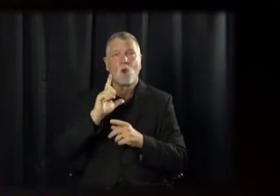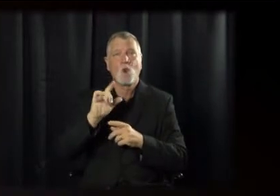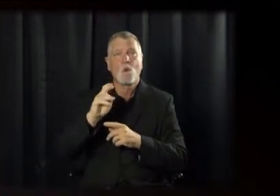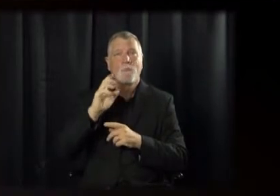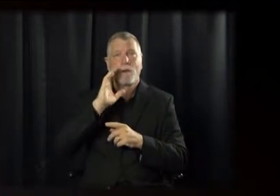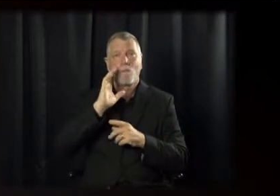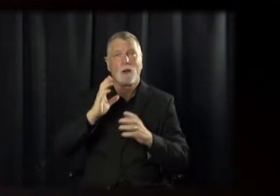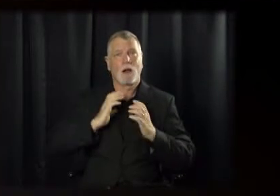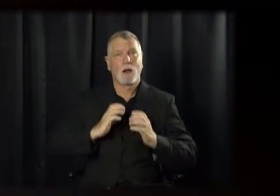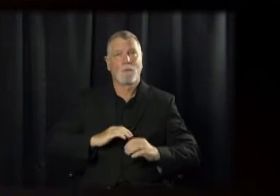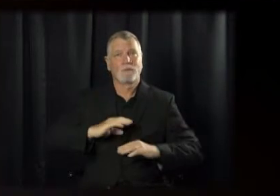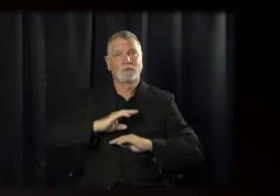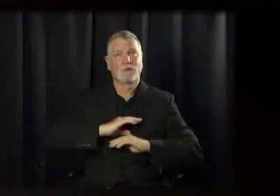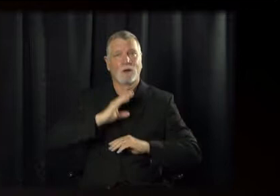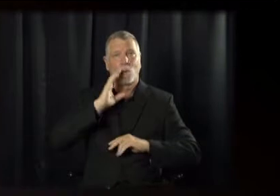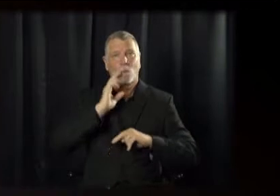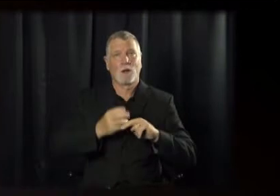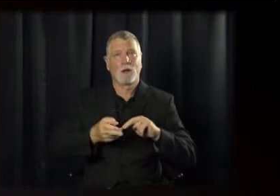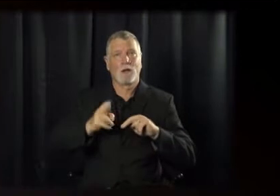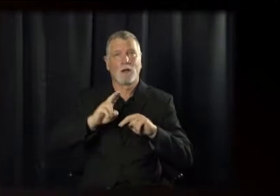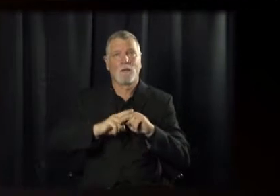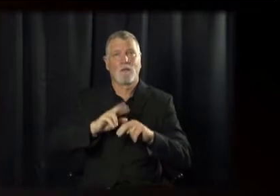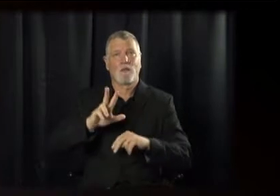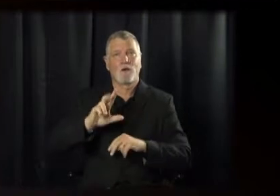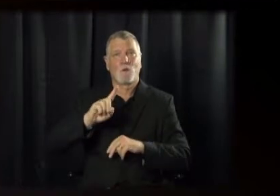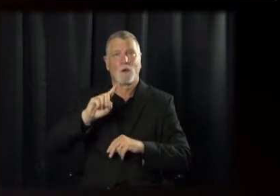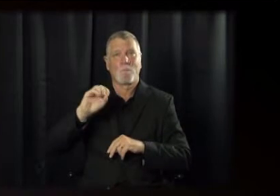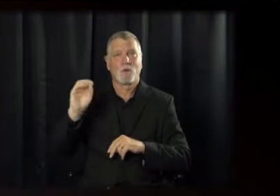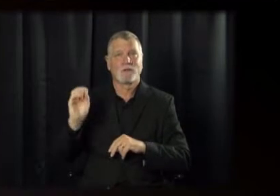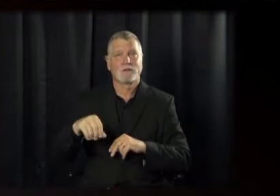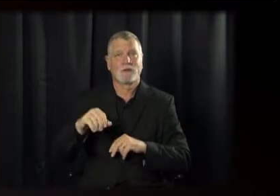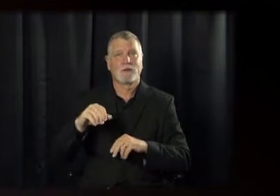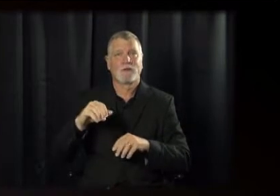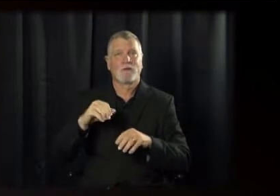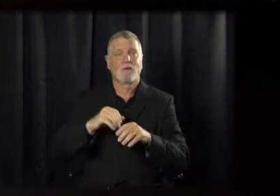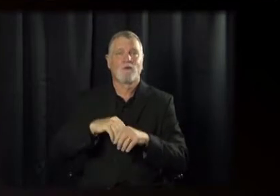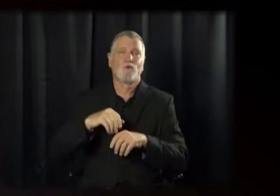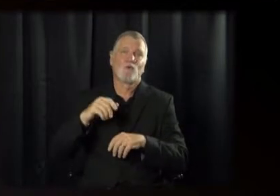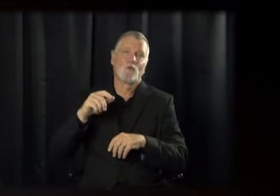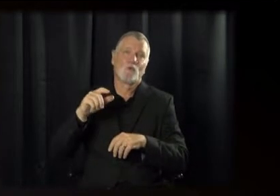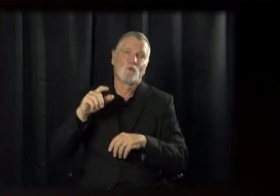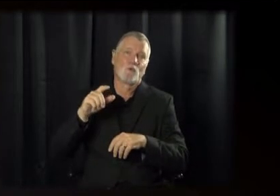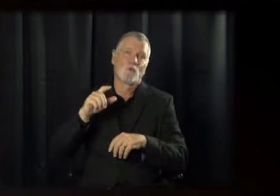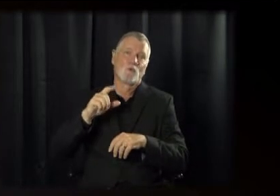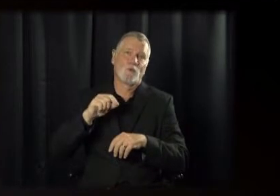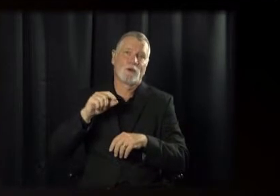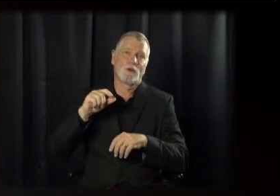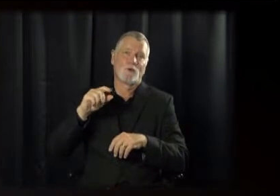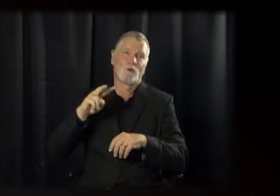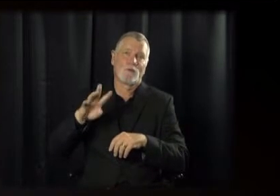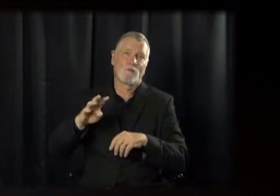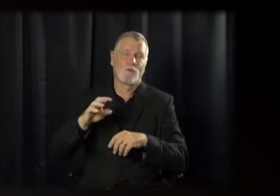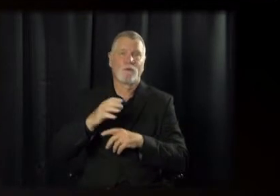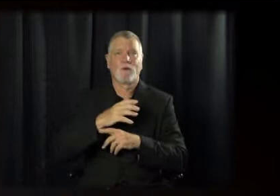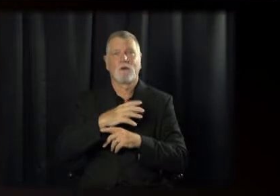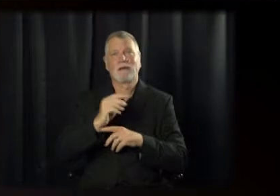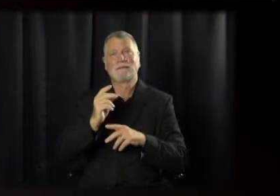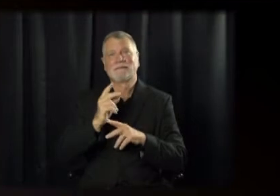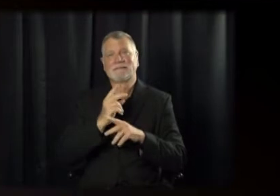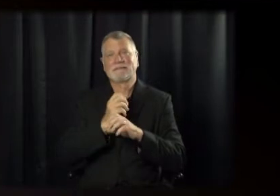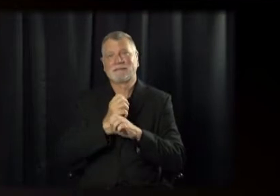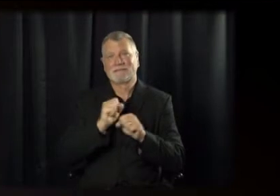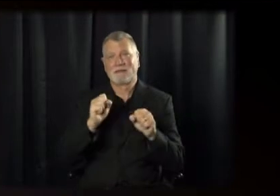projects customer satisfaction will increase by 31% by 2024, employee safety records will improve